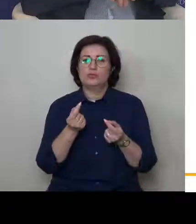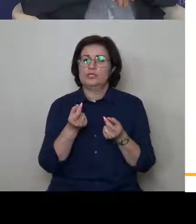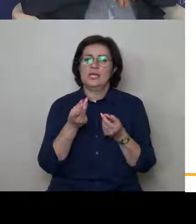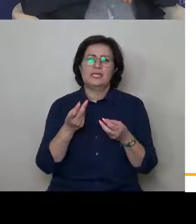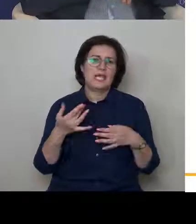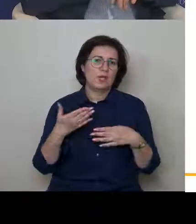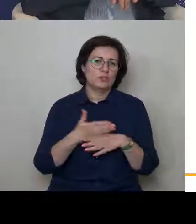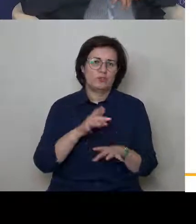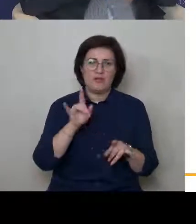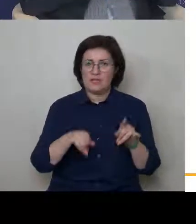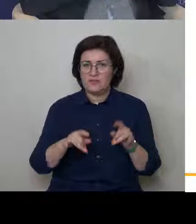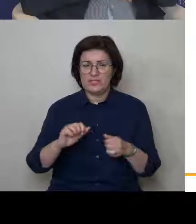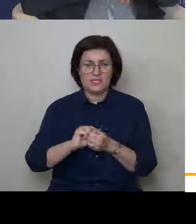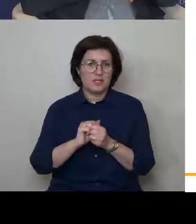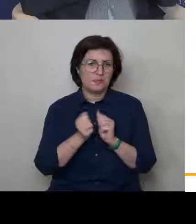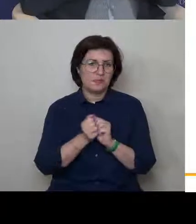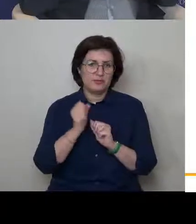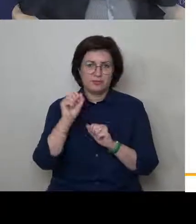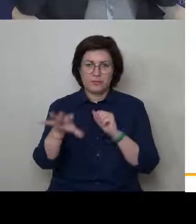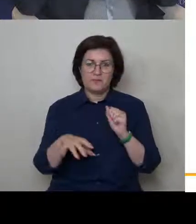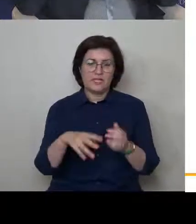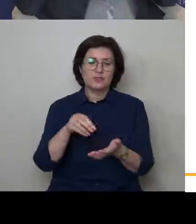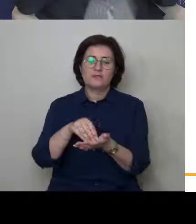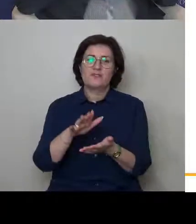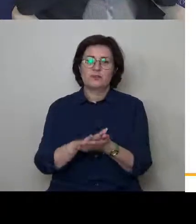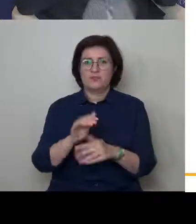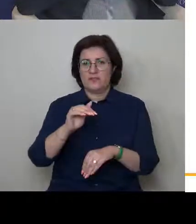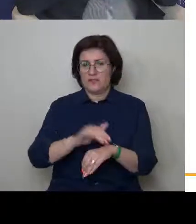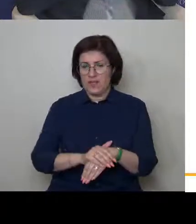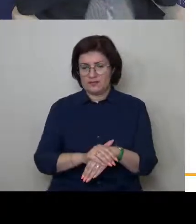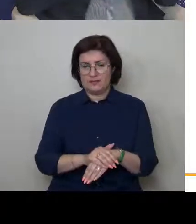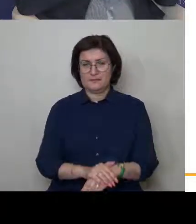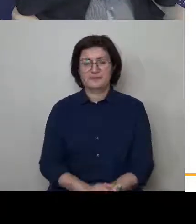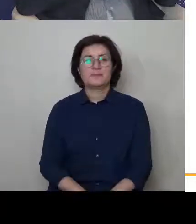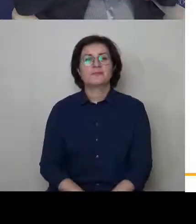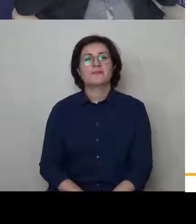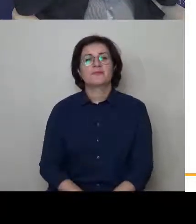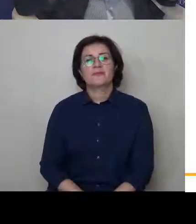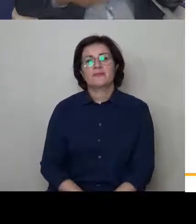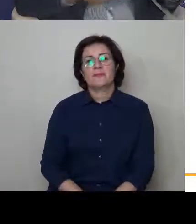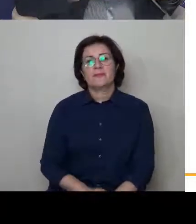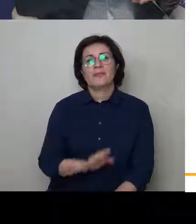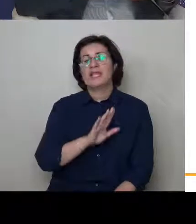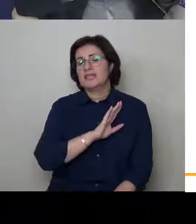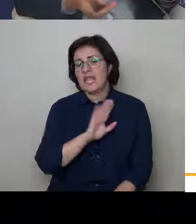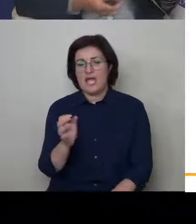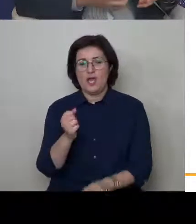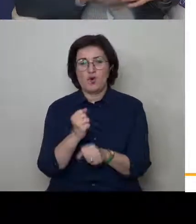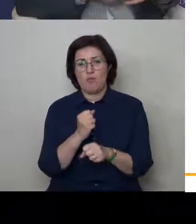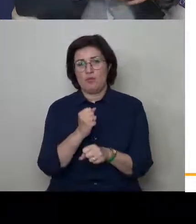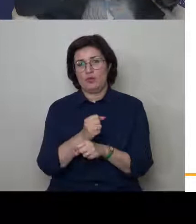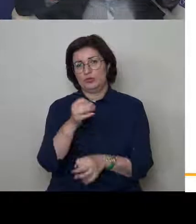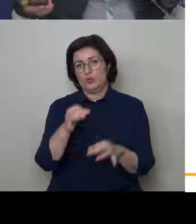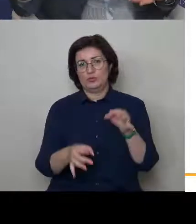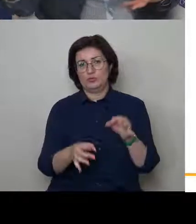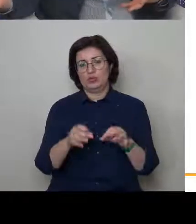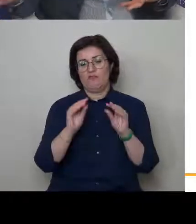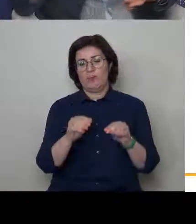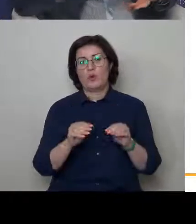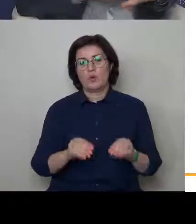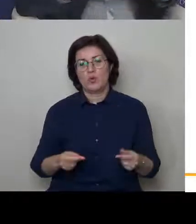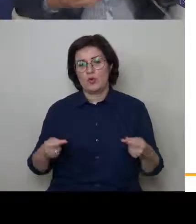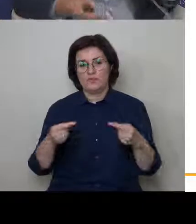o'clock, the time would soon expire. They would break the windows just to get the documents inside. They would call the